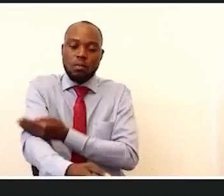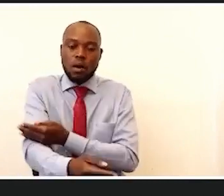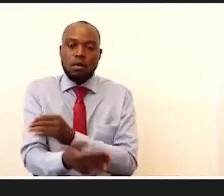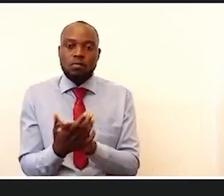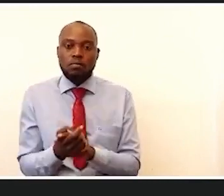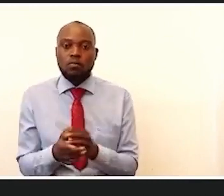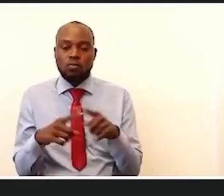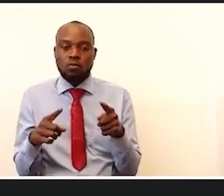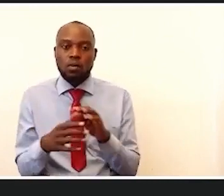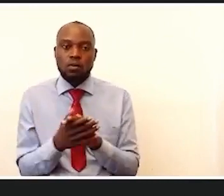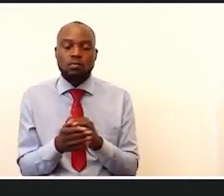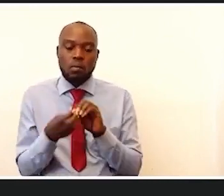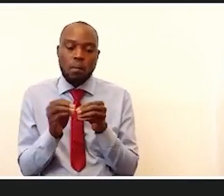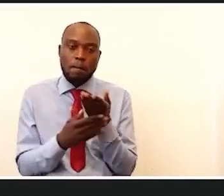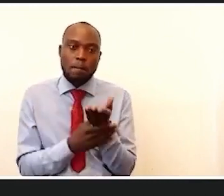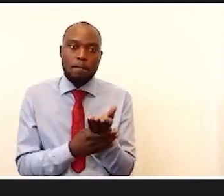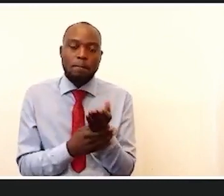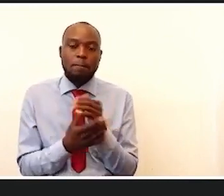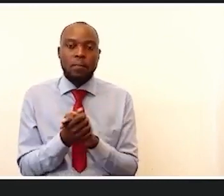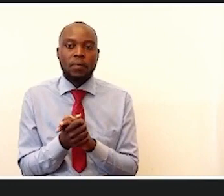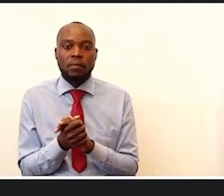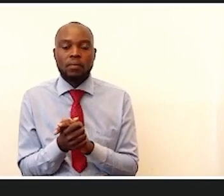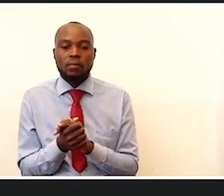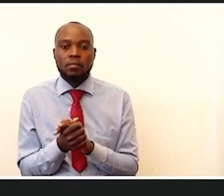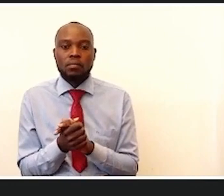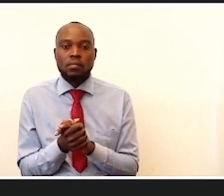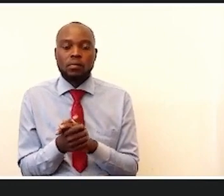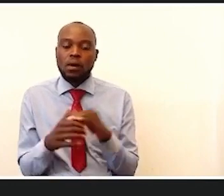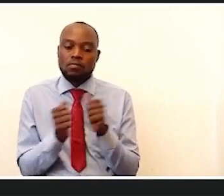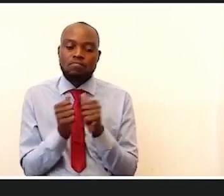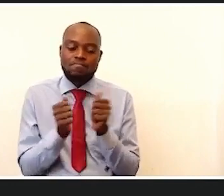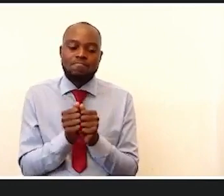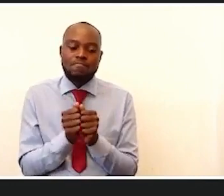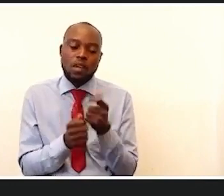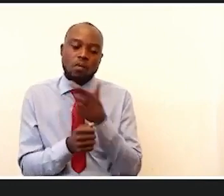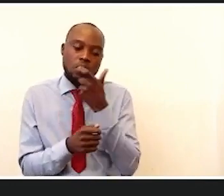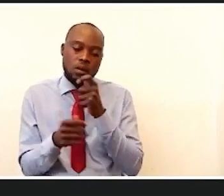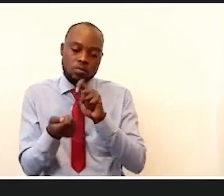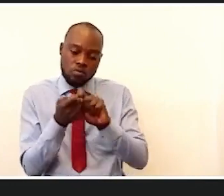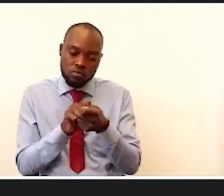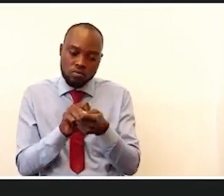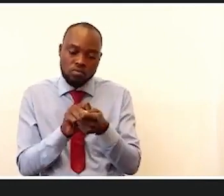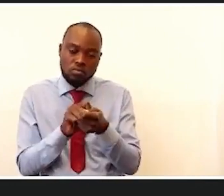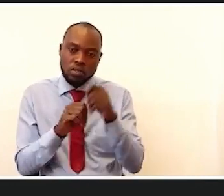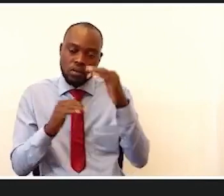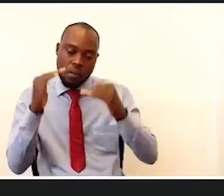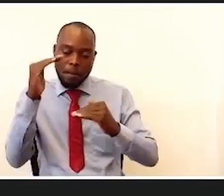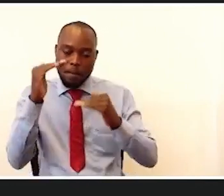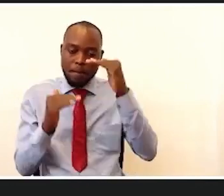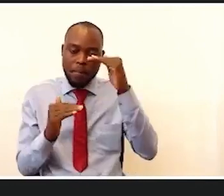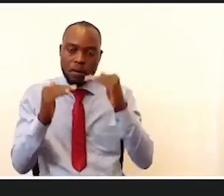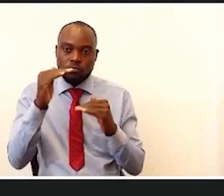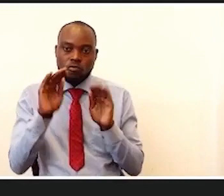probably are not going to be able to do much in terms of changing that balance of